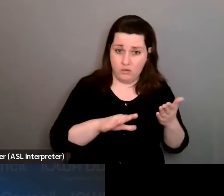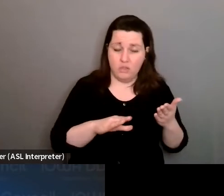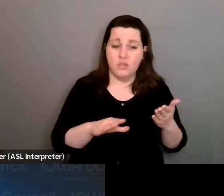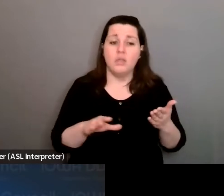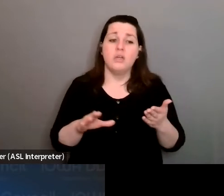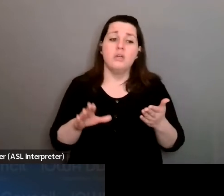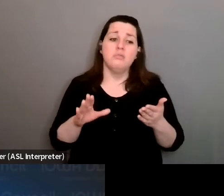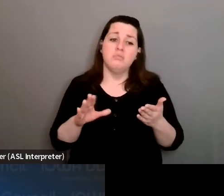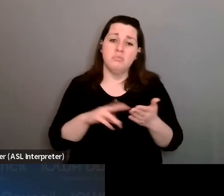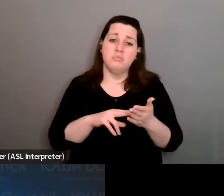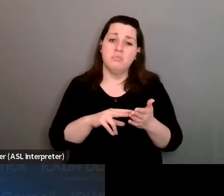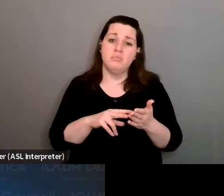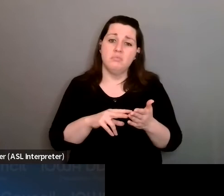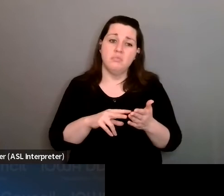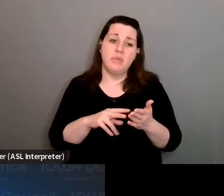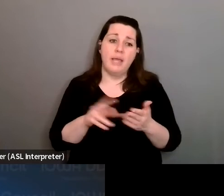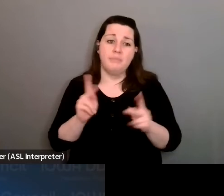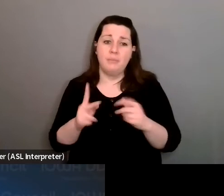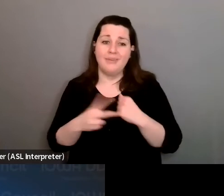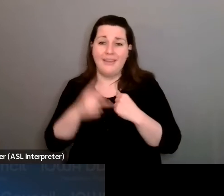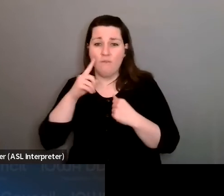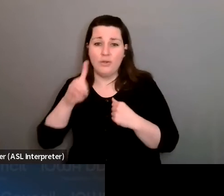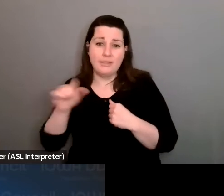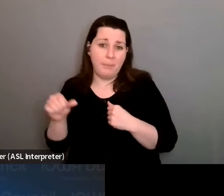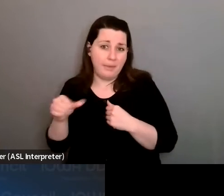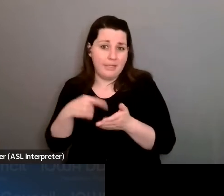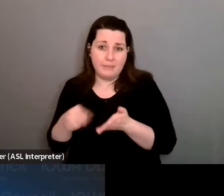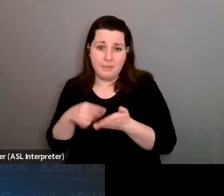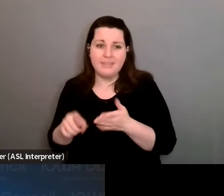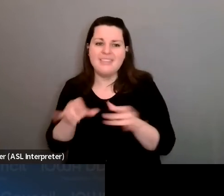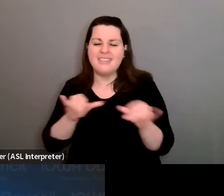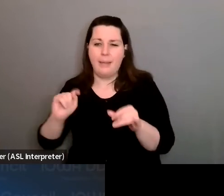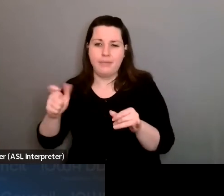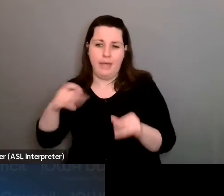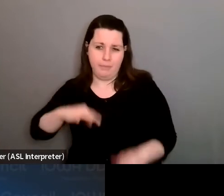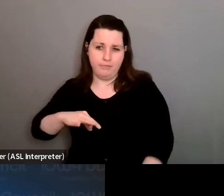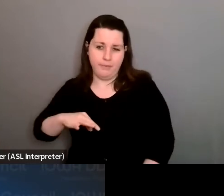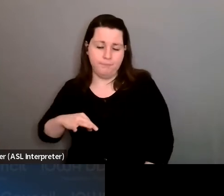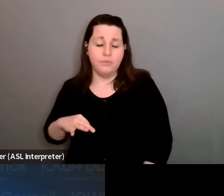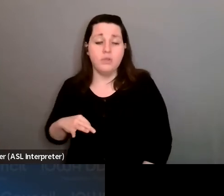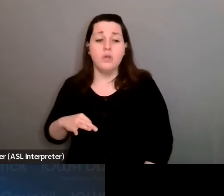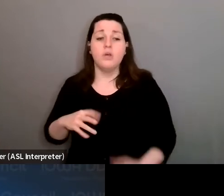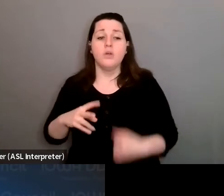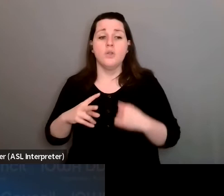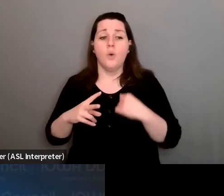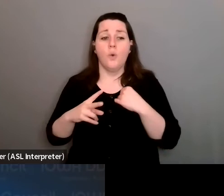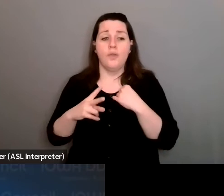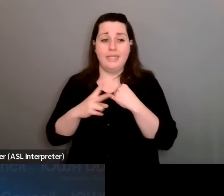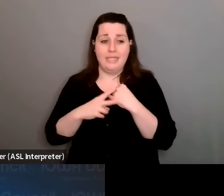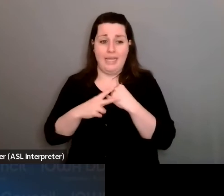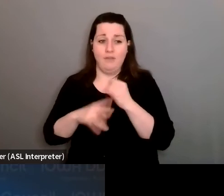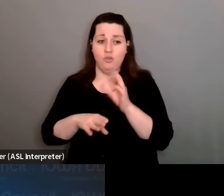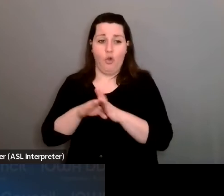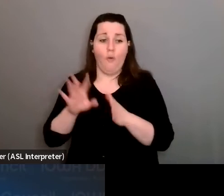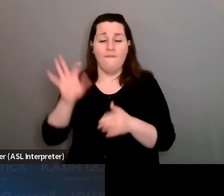people who are saving for disability expenses the same tax benefits. So the savings grow federally tax deferred. You don't